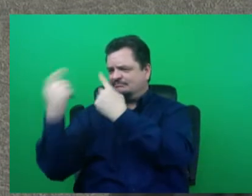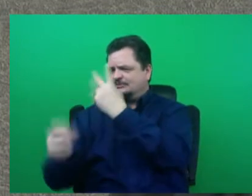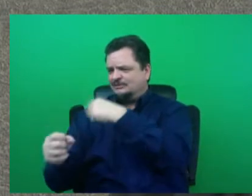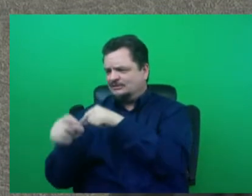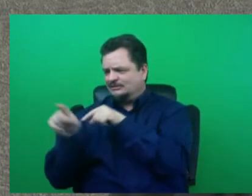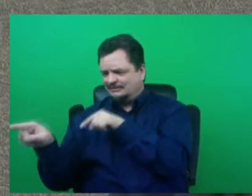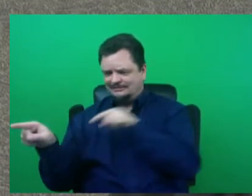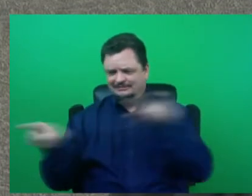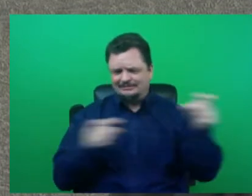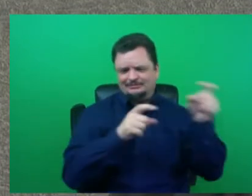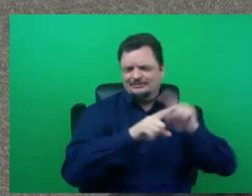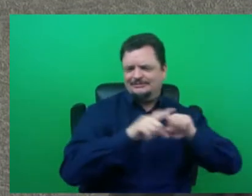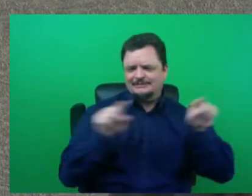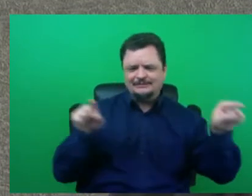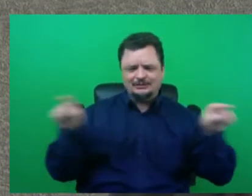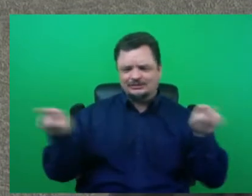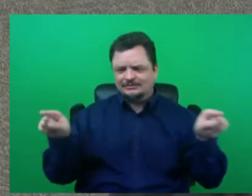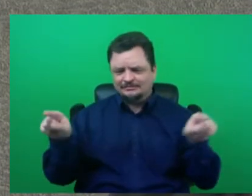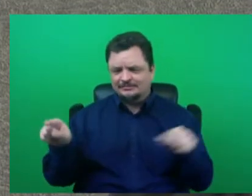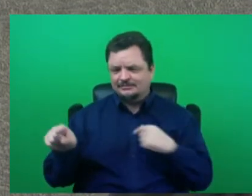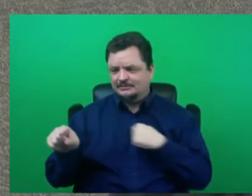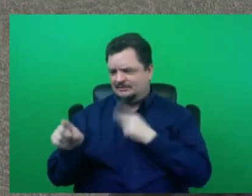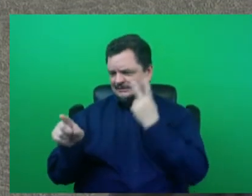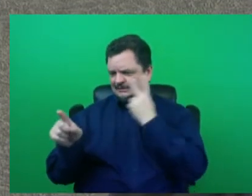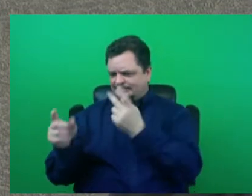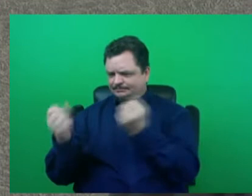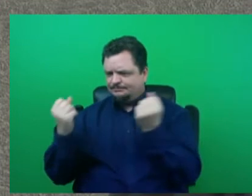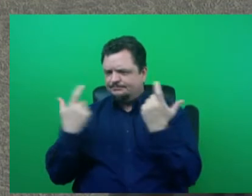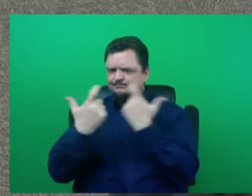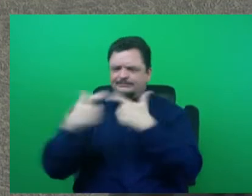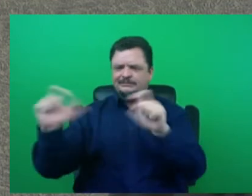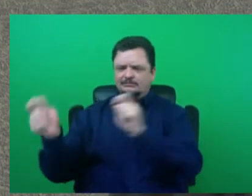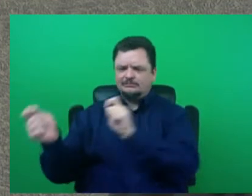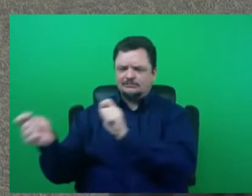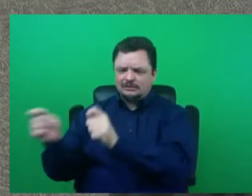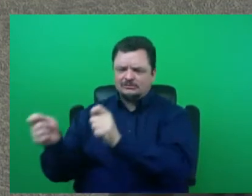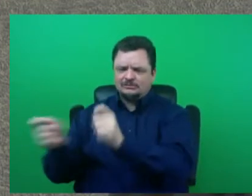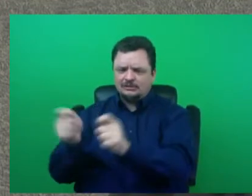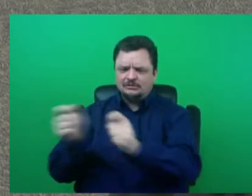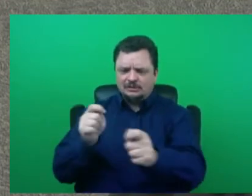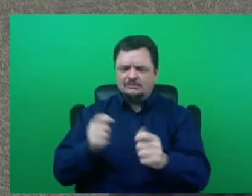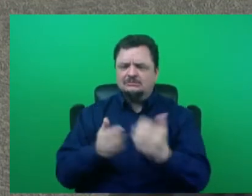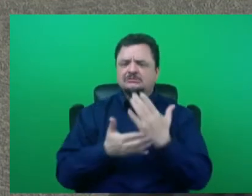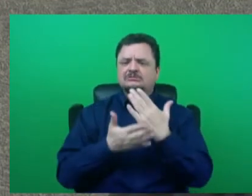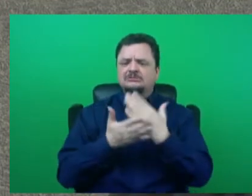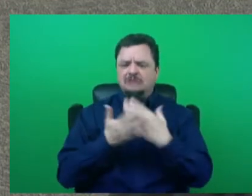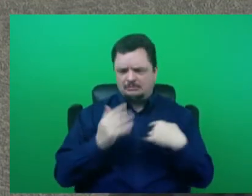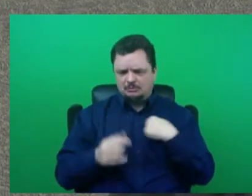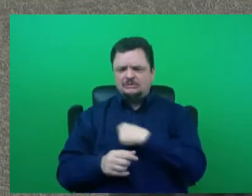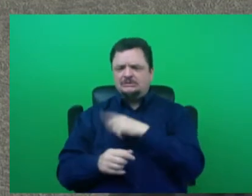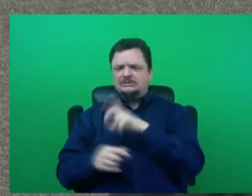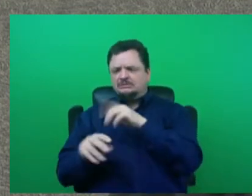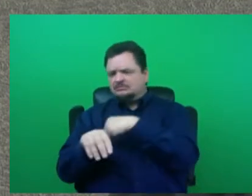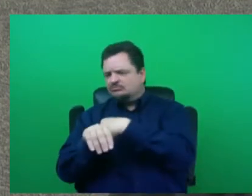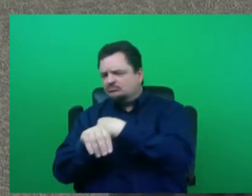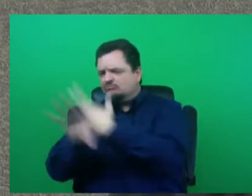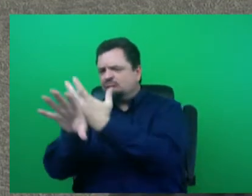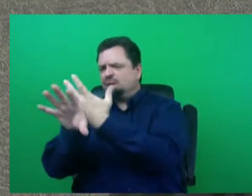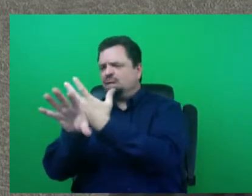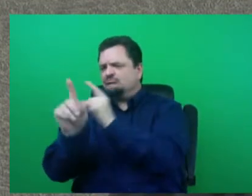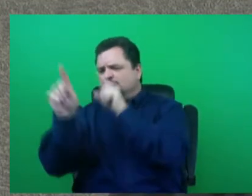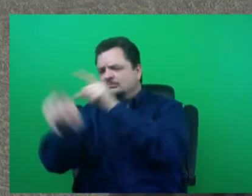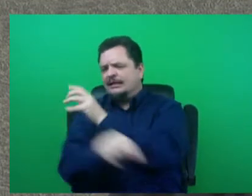transition from being partially telehealth services and part-time in clinic, and then fully pivoting into